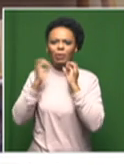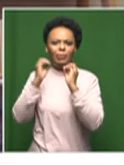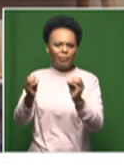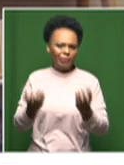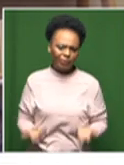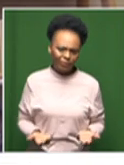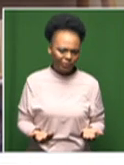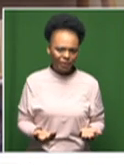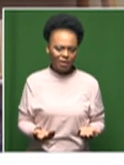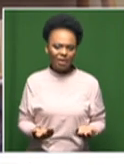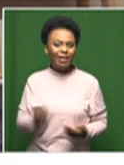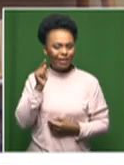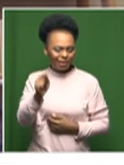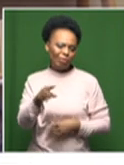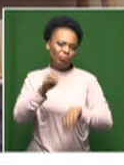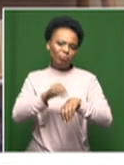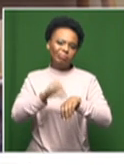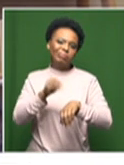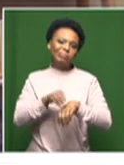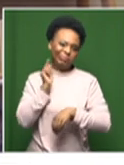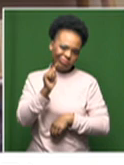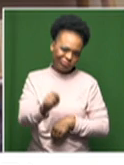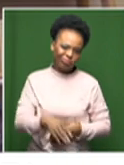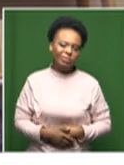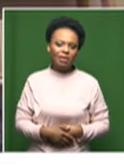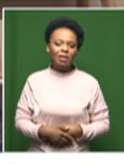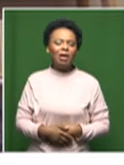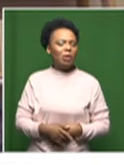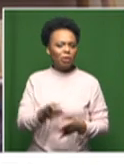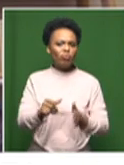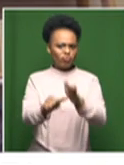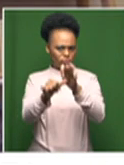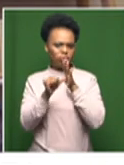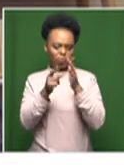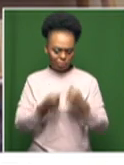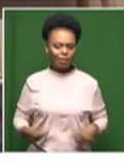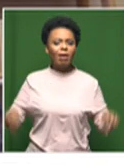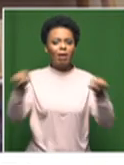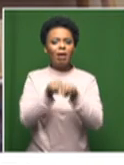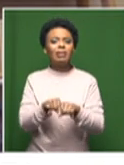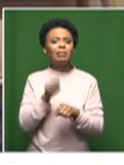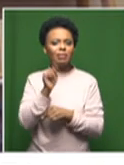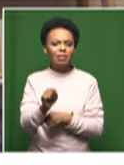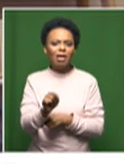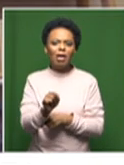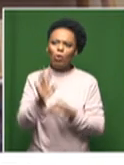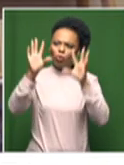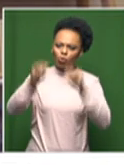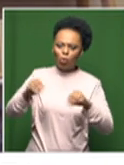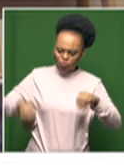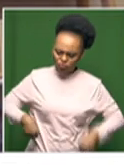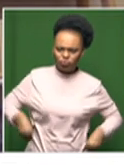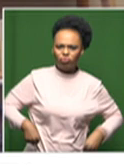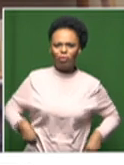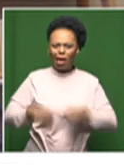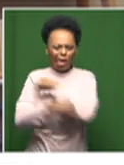we need to, that's the kind of thing that we absolutely, it's crucial for us that we need to stop the corruption